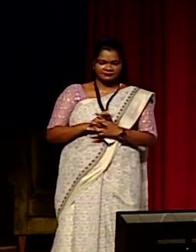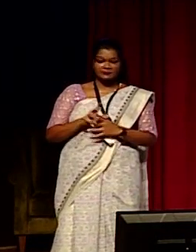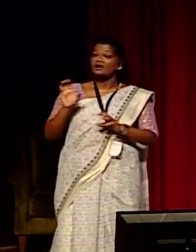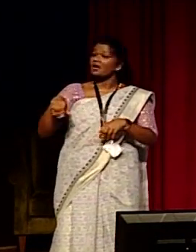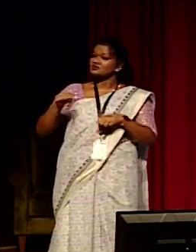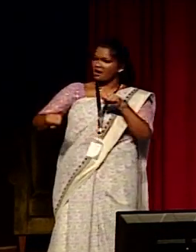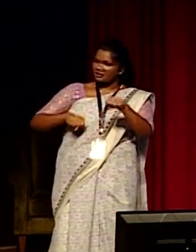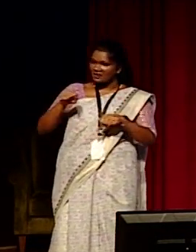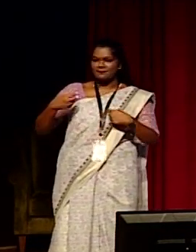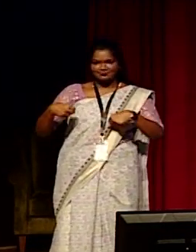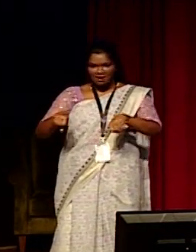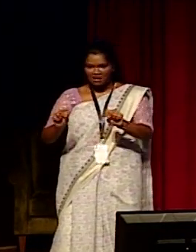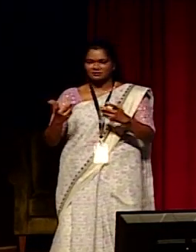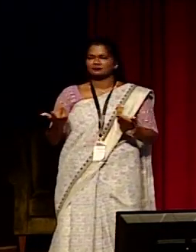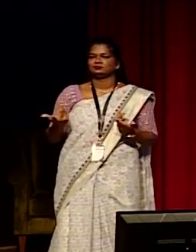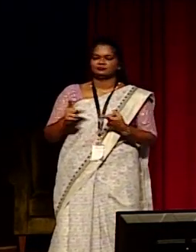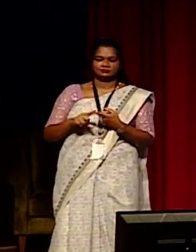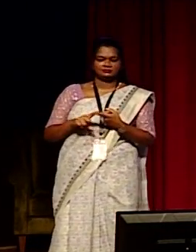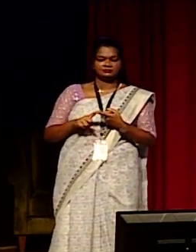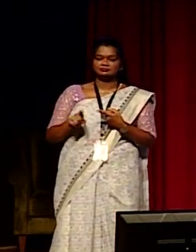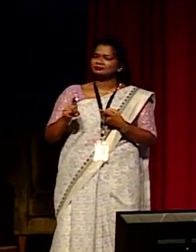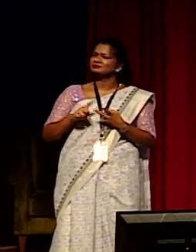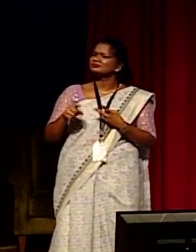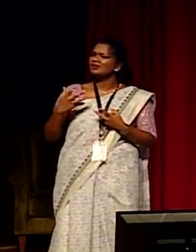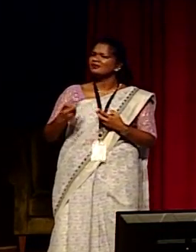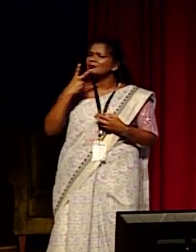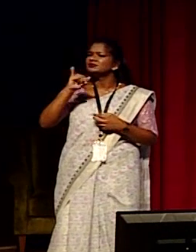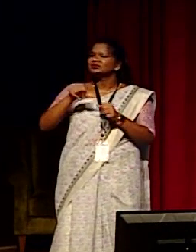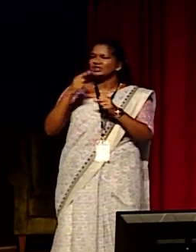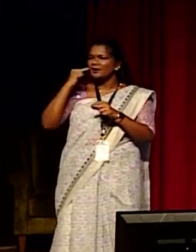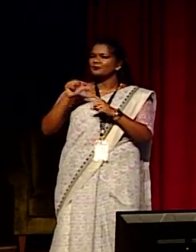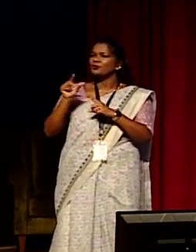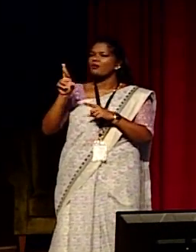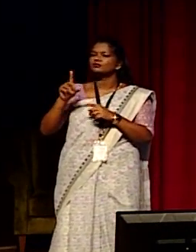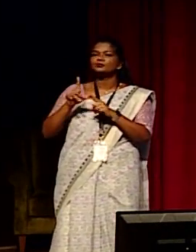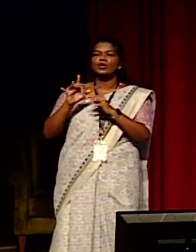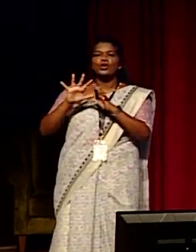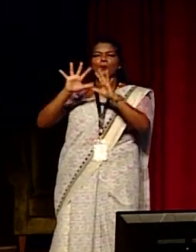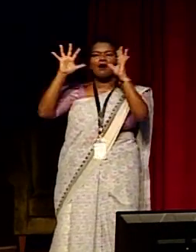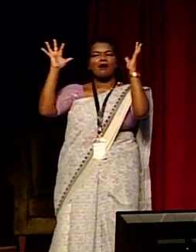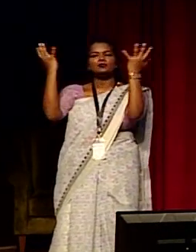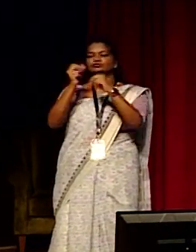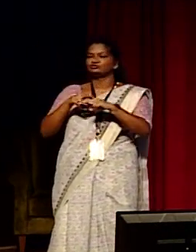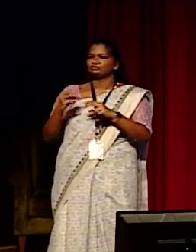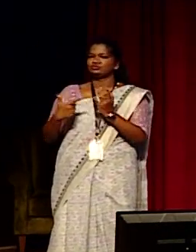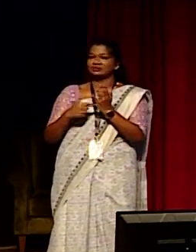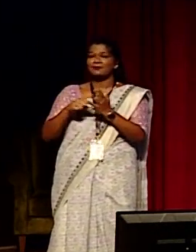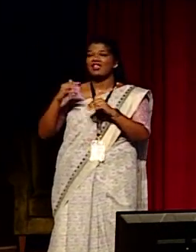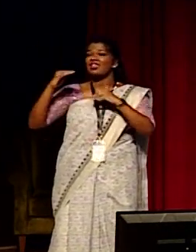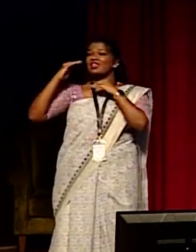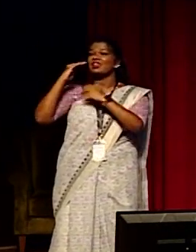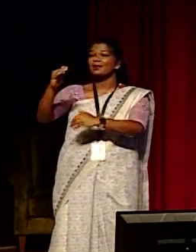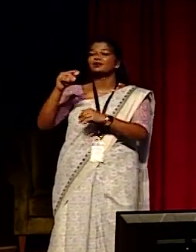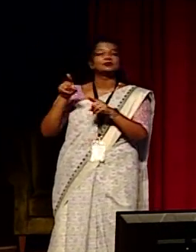Ride a bike. You see, the Jaipur foot is a universal foot. The limits